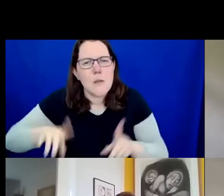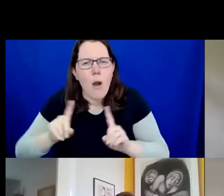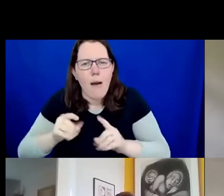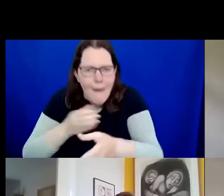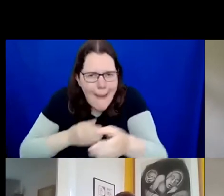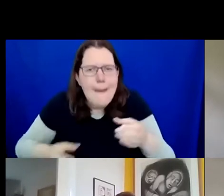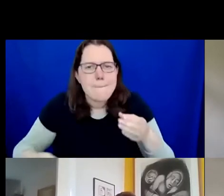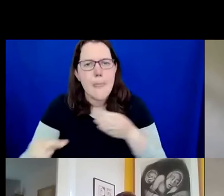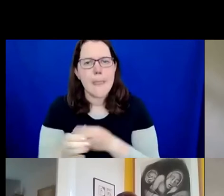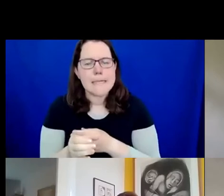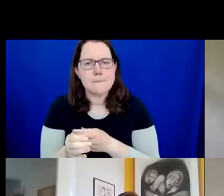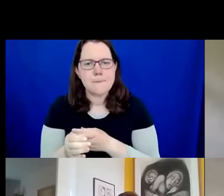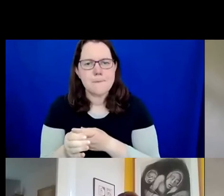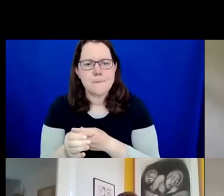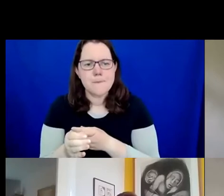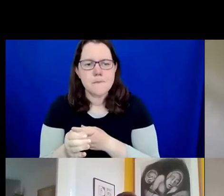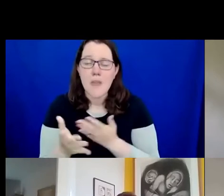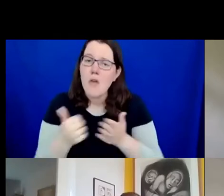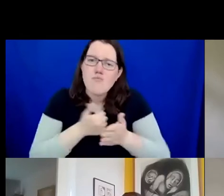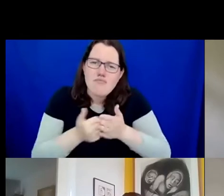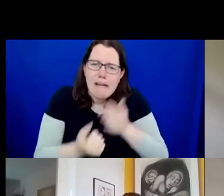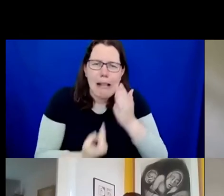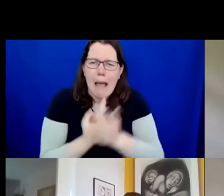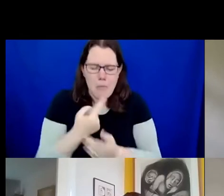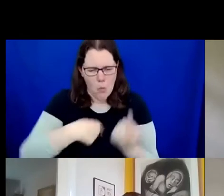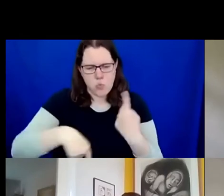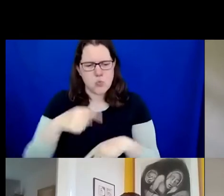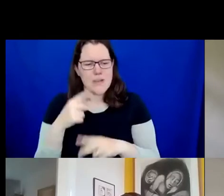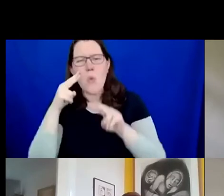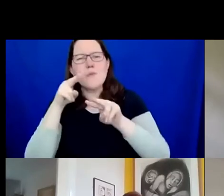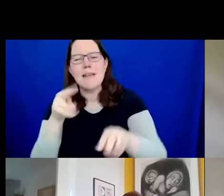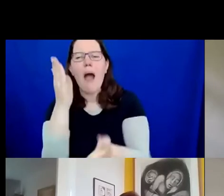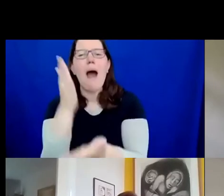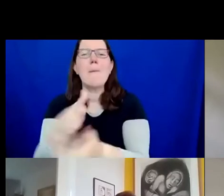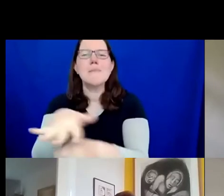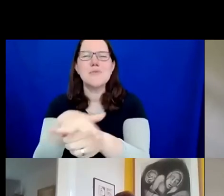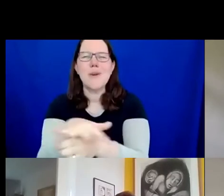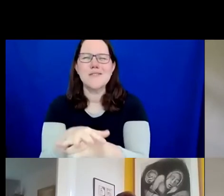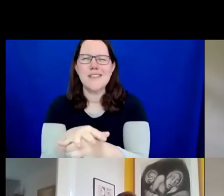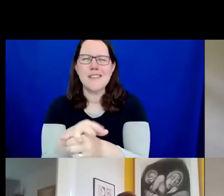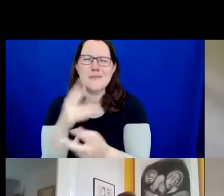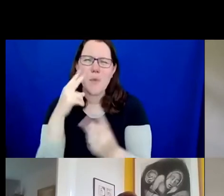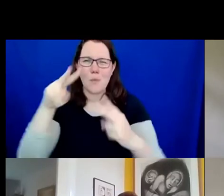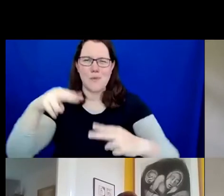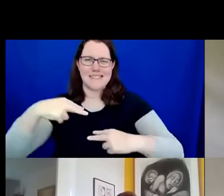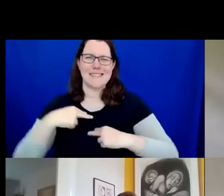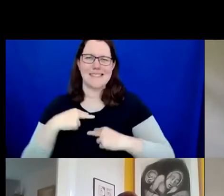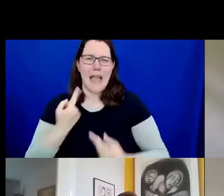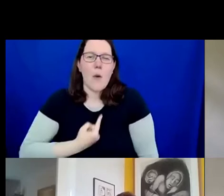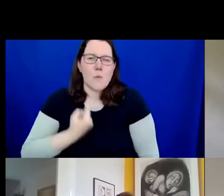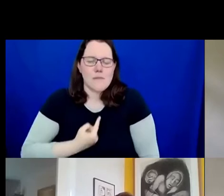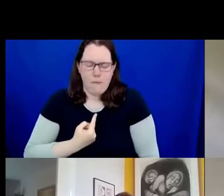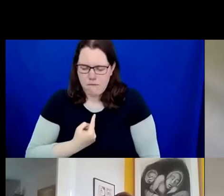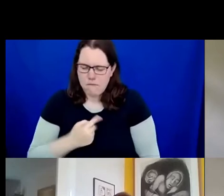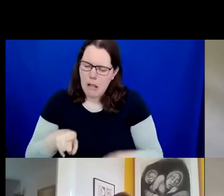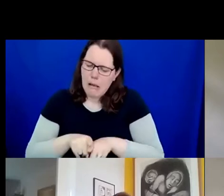don't see things as they are, we see things how we are. Anthropologist Gillian Tett, in her book